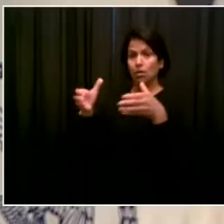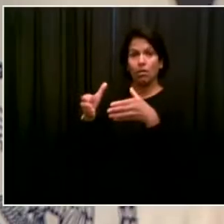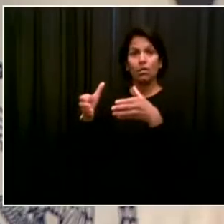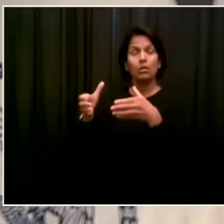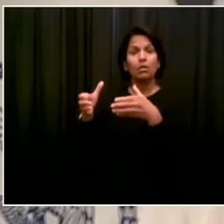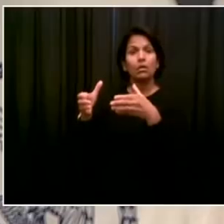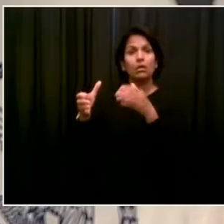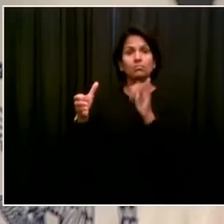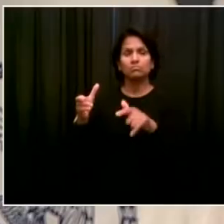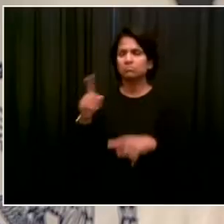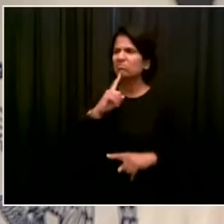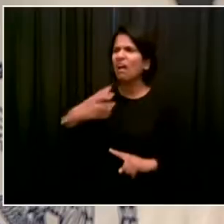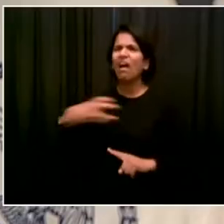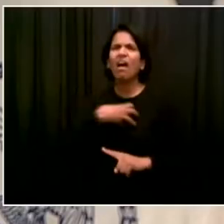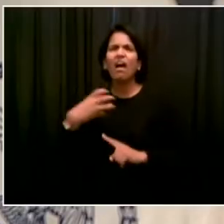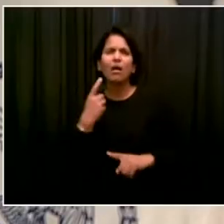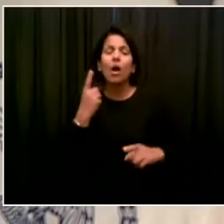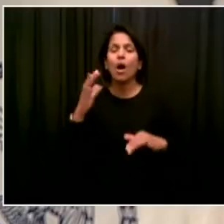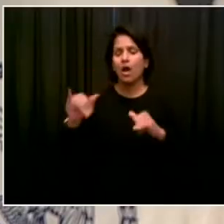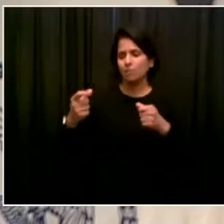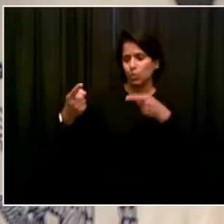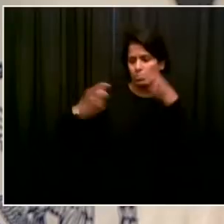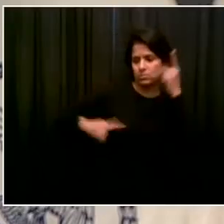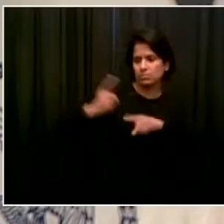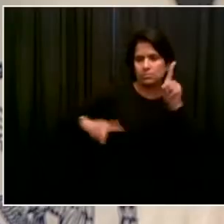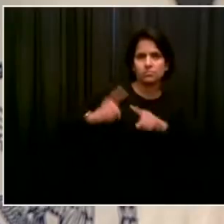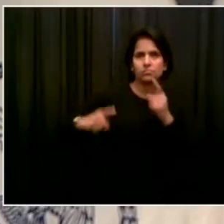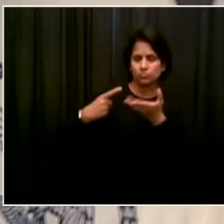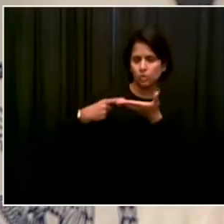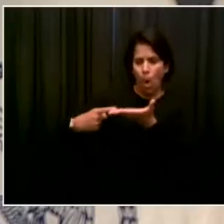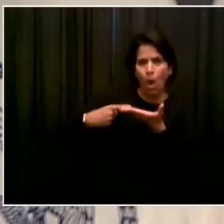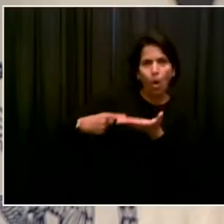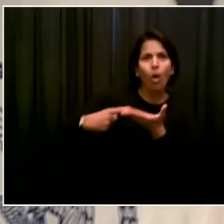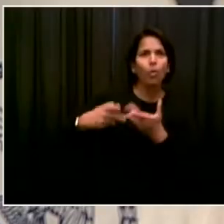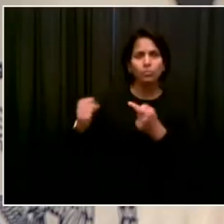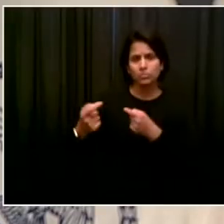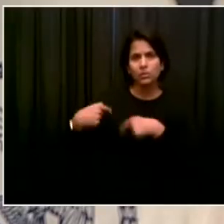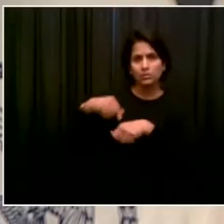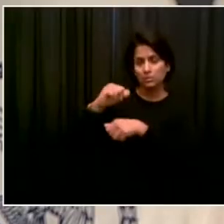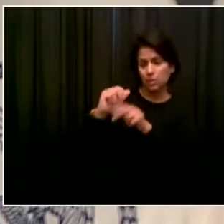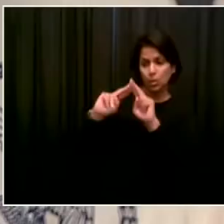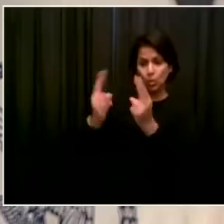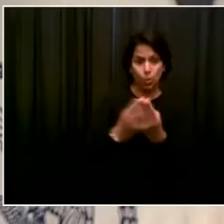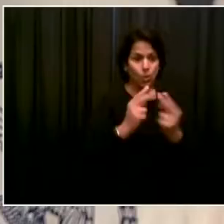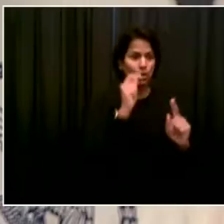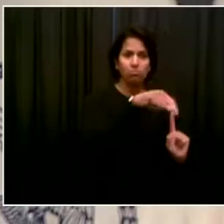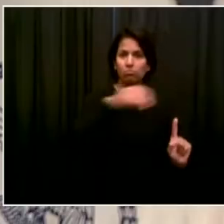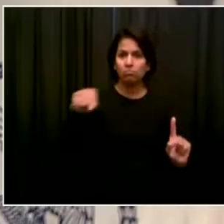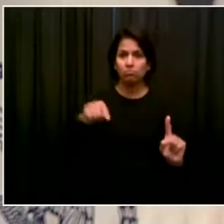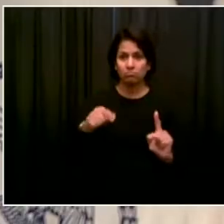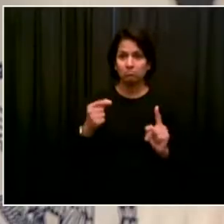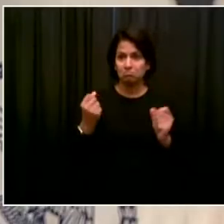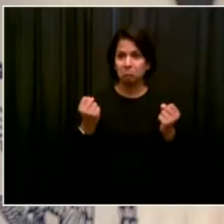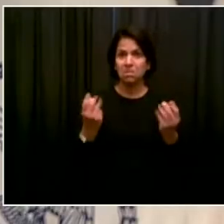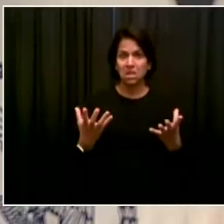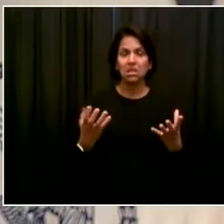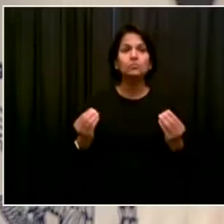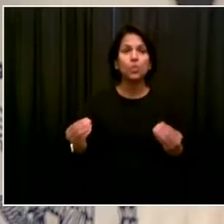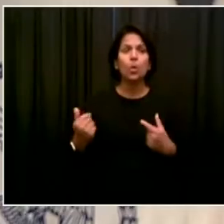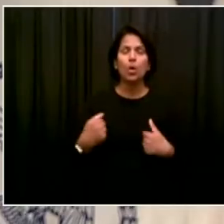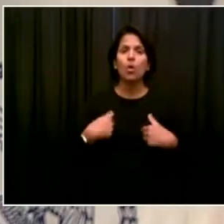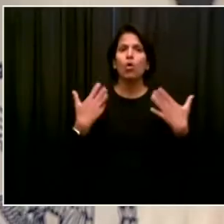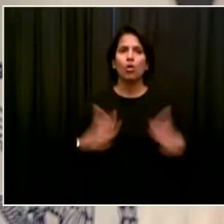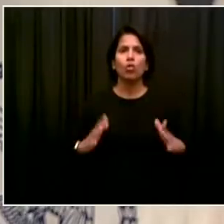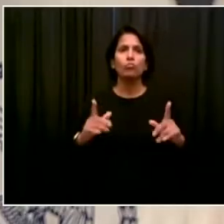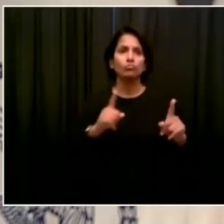our workers understood and could make sense of. And I think they were fair. We said, we're not firing people on the spot. We're